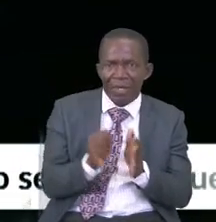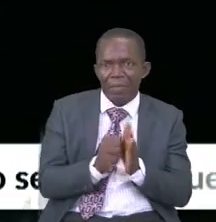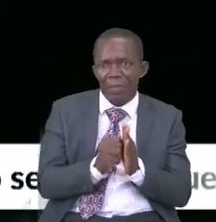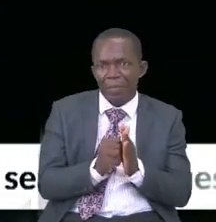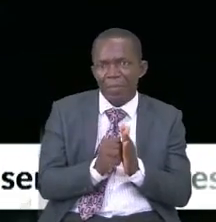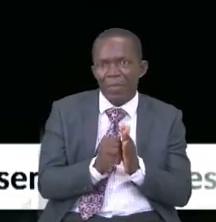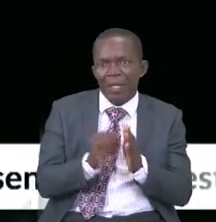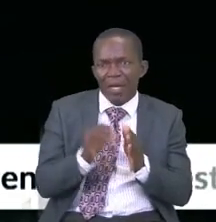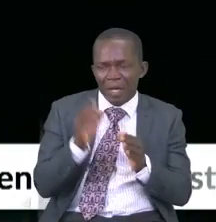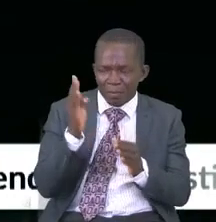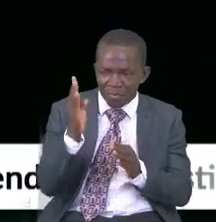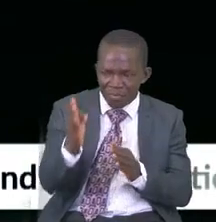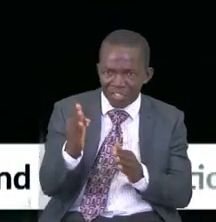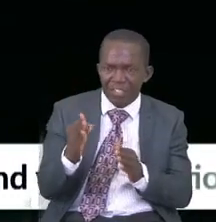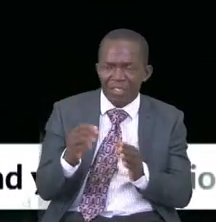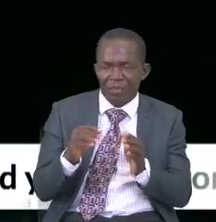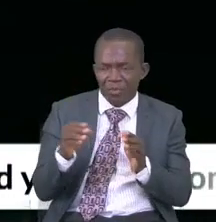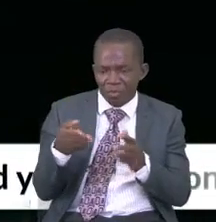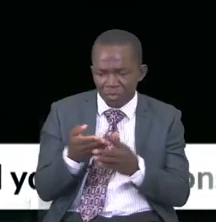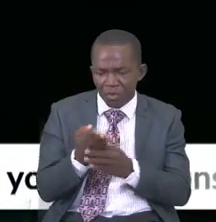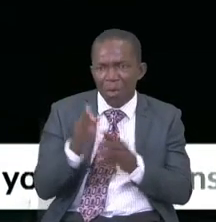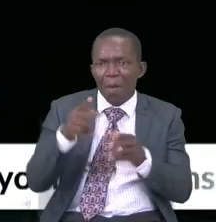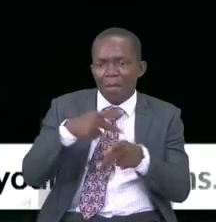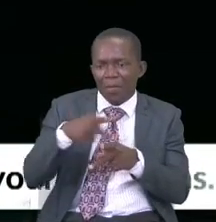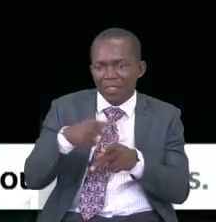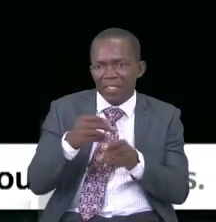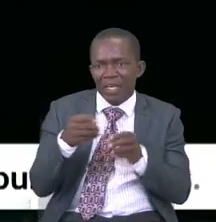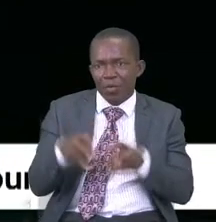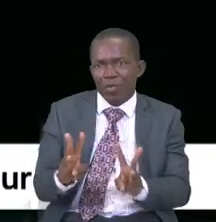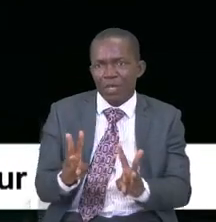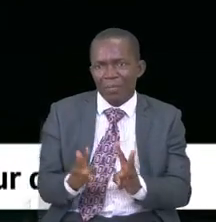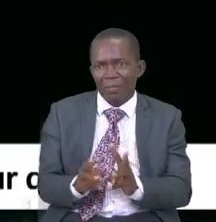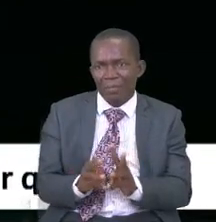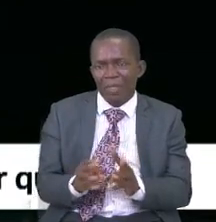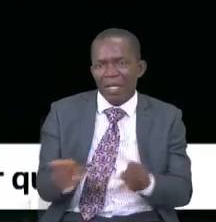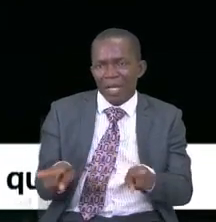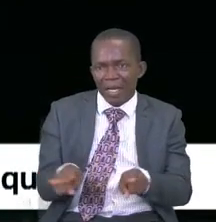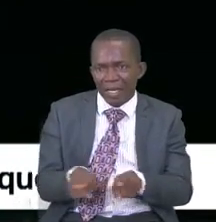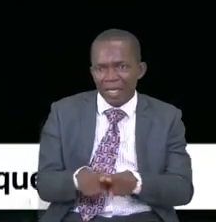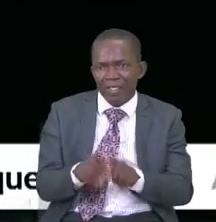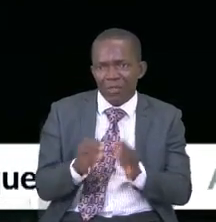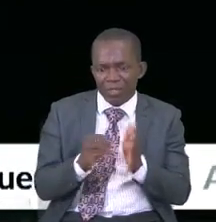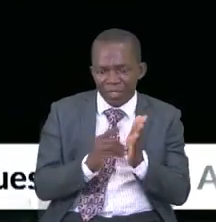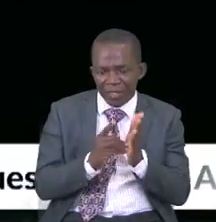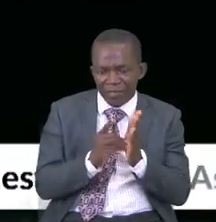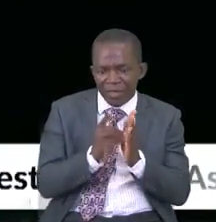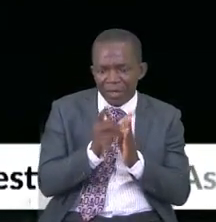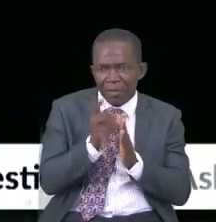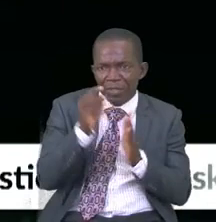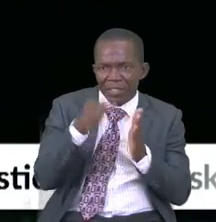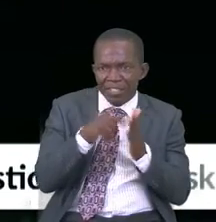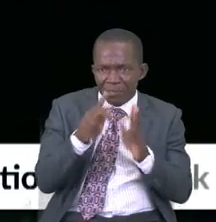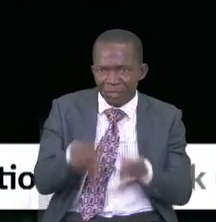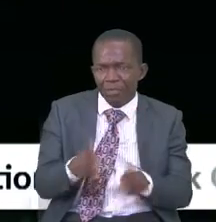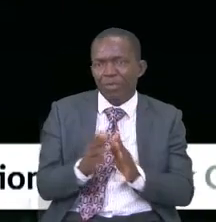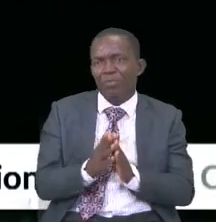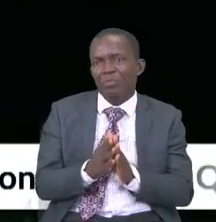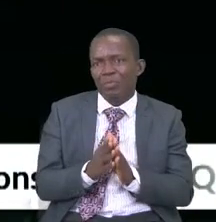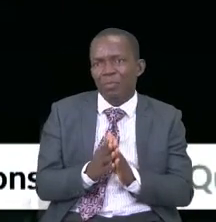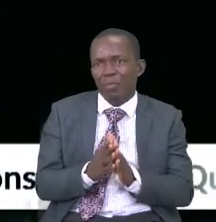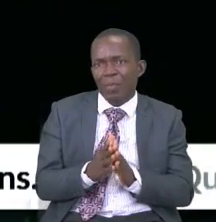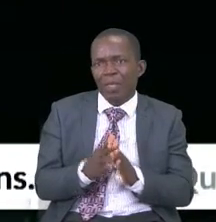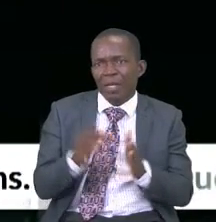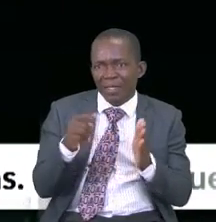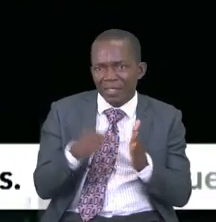together and preach. Mentoring, here is how the word of God is shared. Deliberate mentoring. And